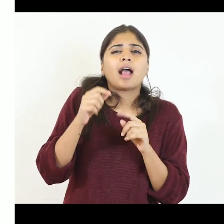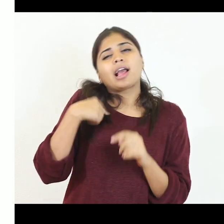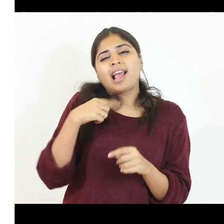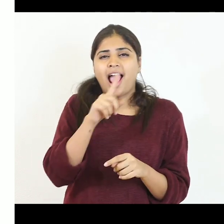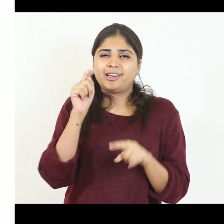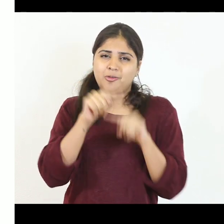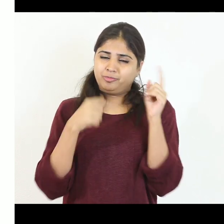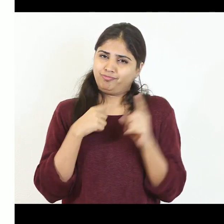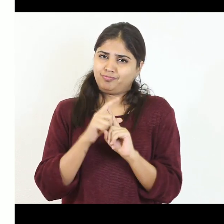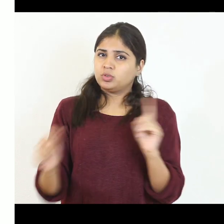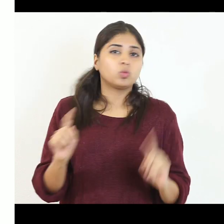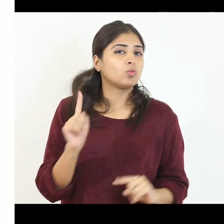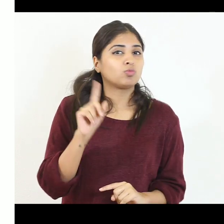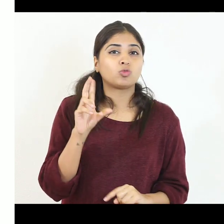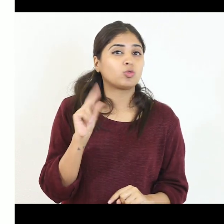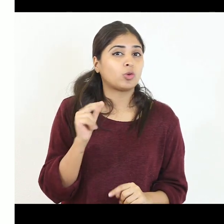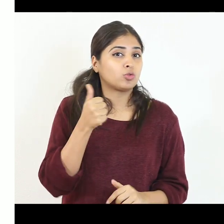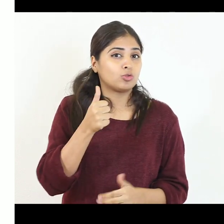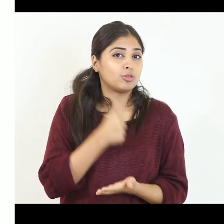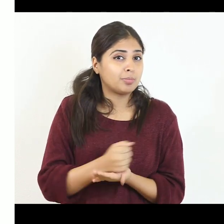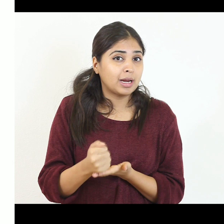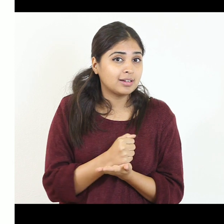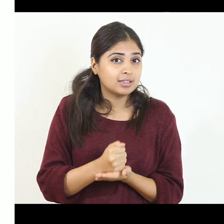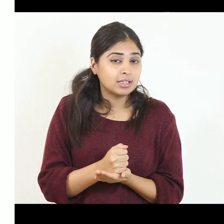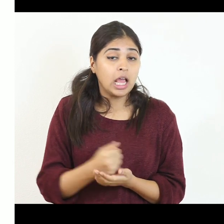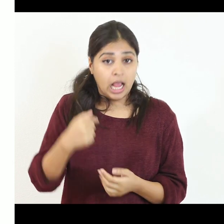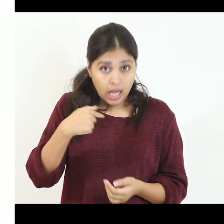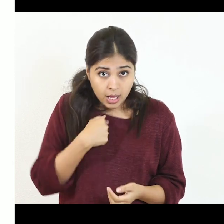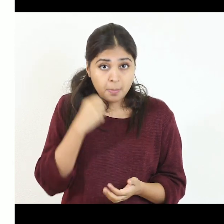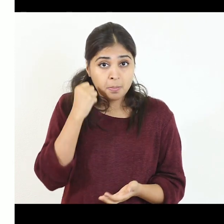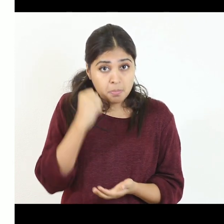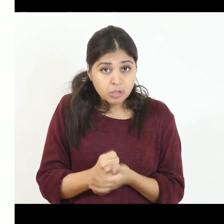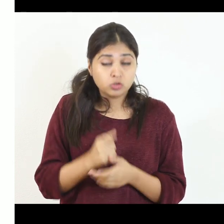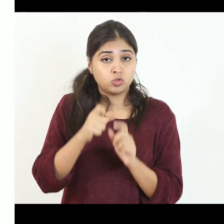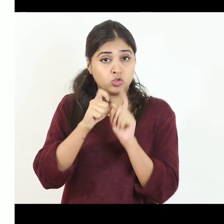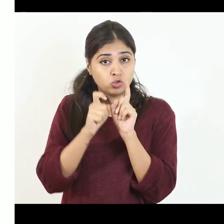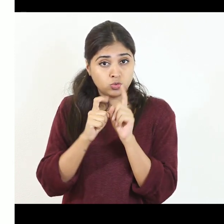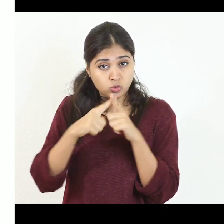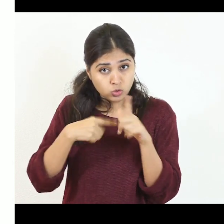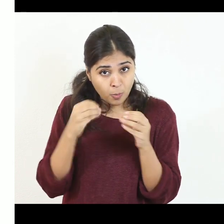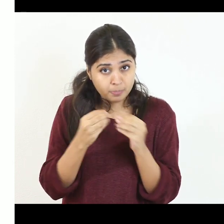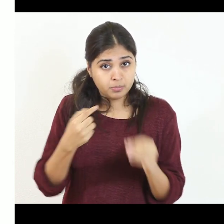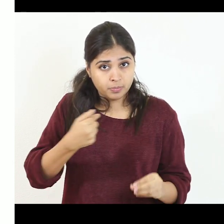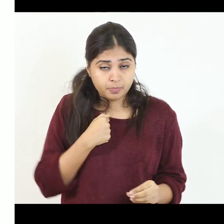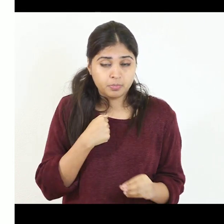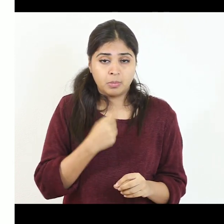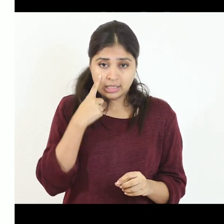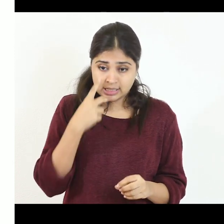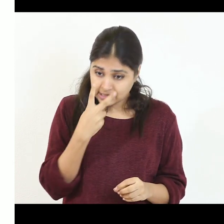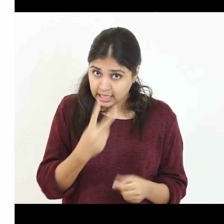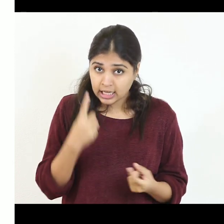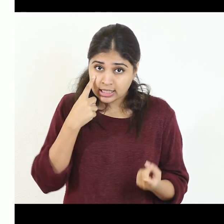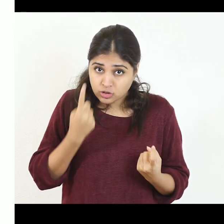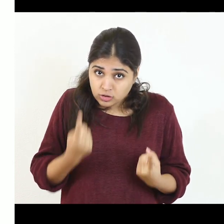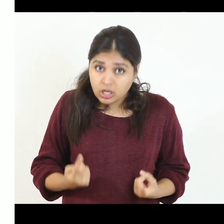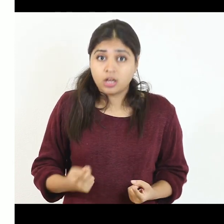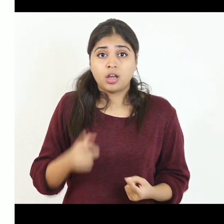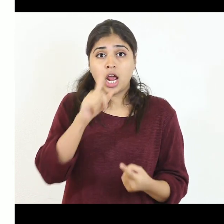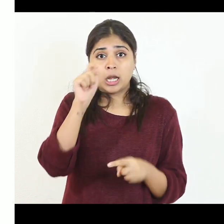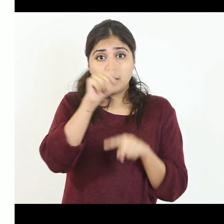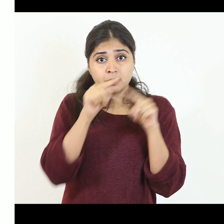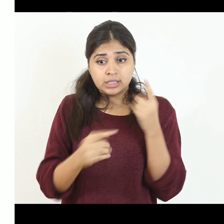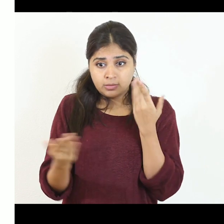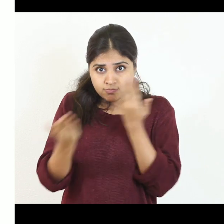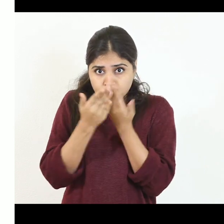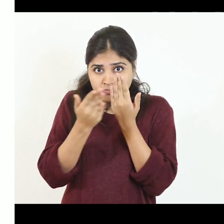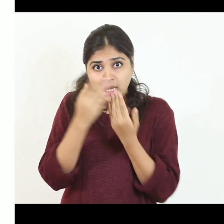practice, and it becomes a data entry operator's job to verify the accuracy of data. To do this, one